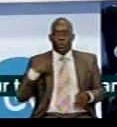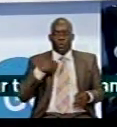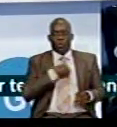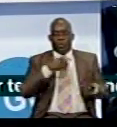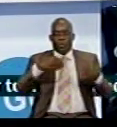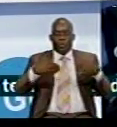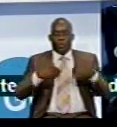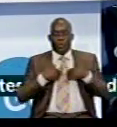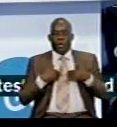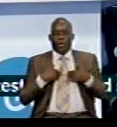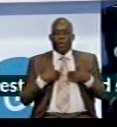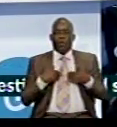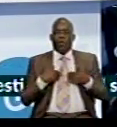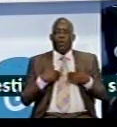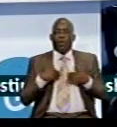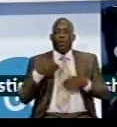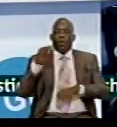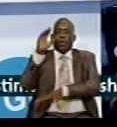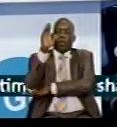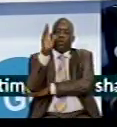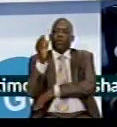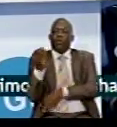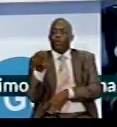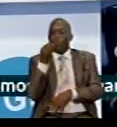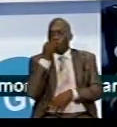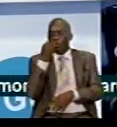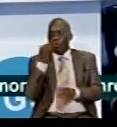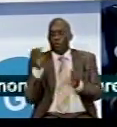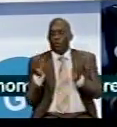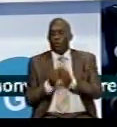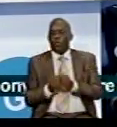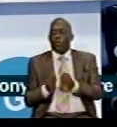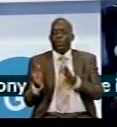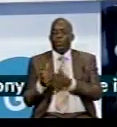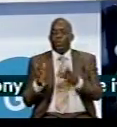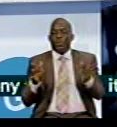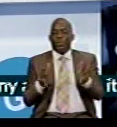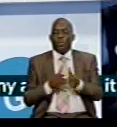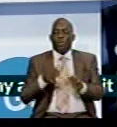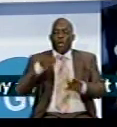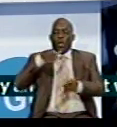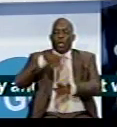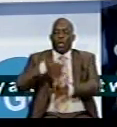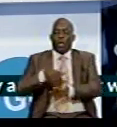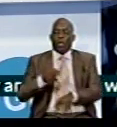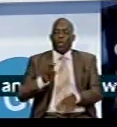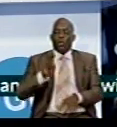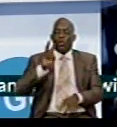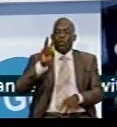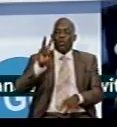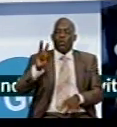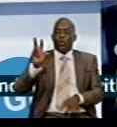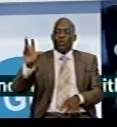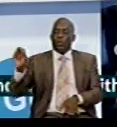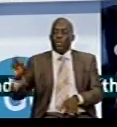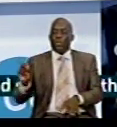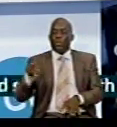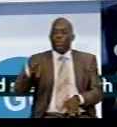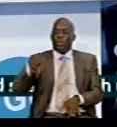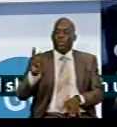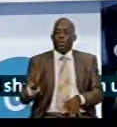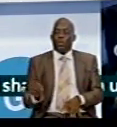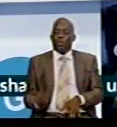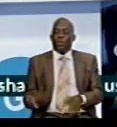lunch hour with Jesus. Nous avons heure de déjeuner at avec Jésus. At 2:30 p.m. À 14:30. Here.